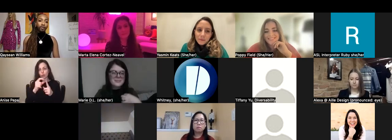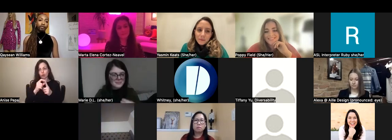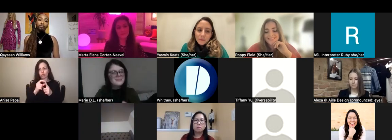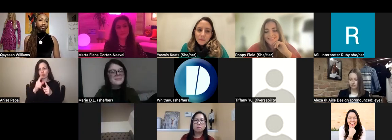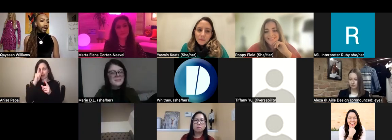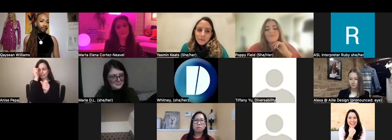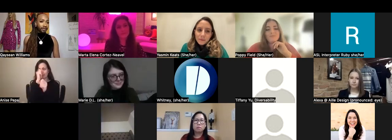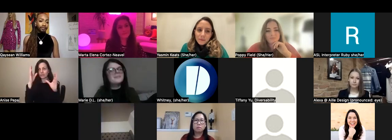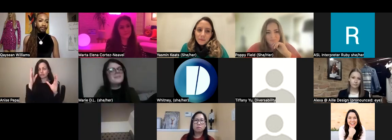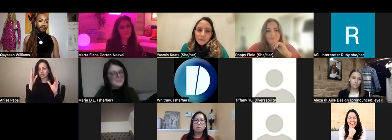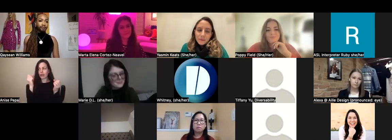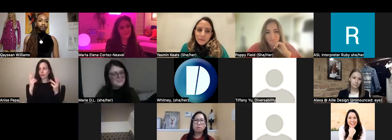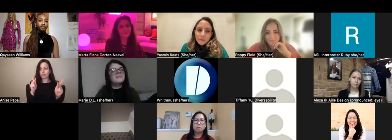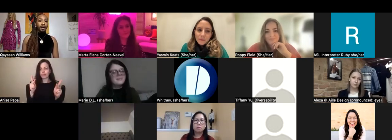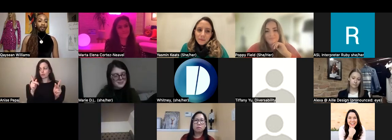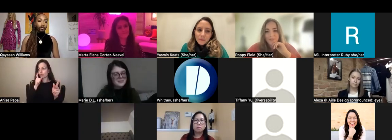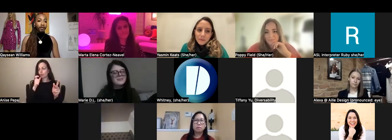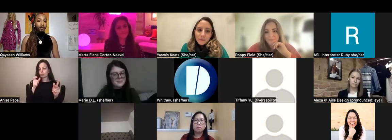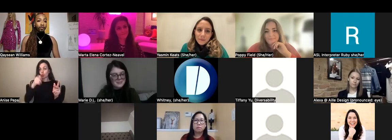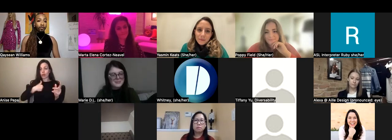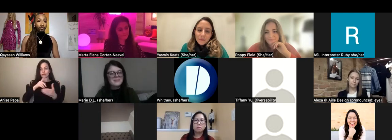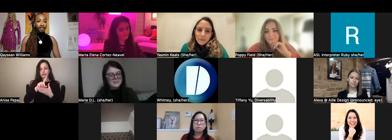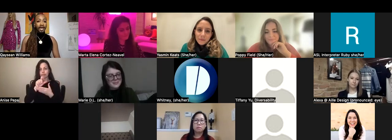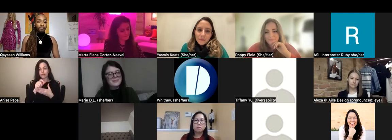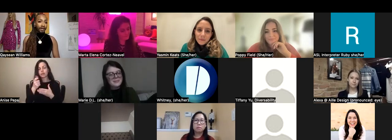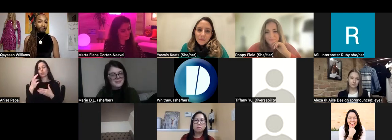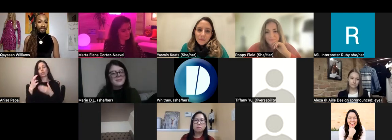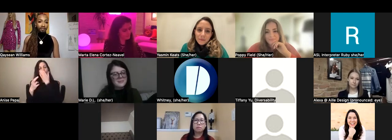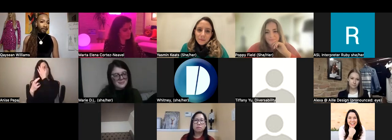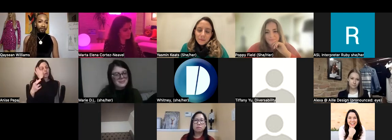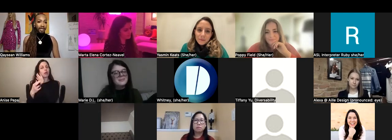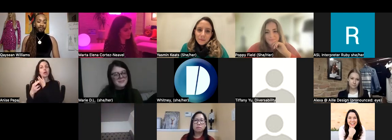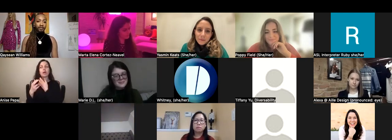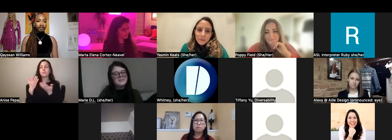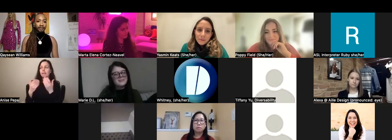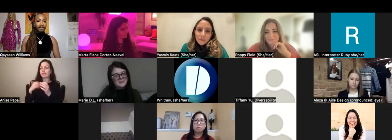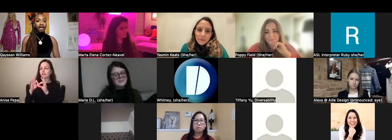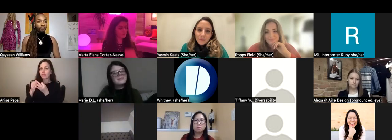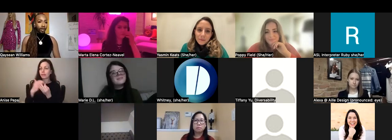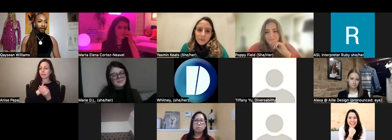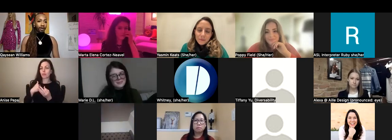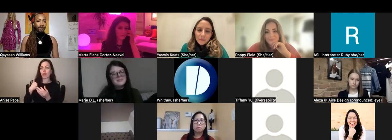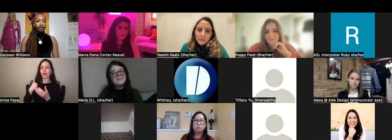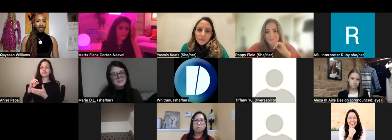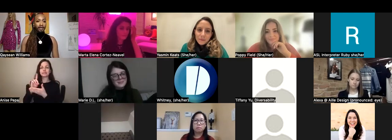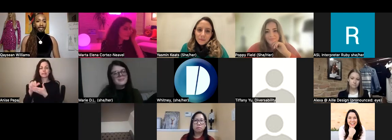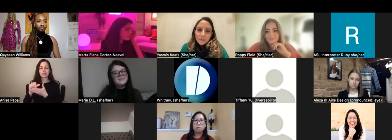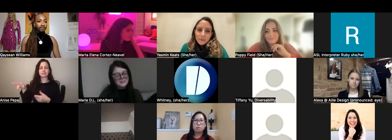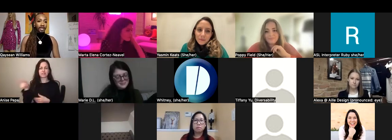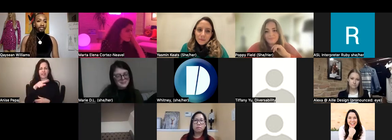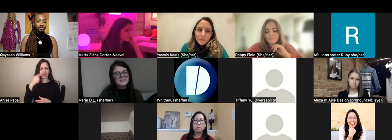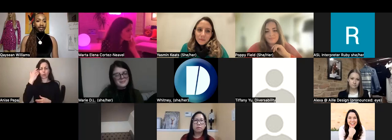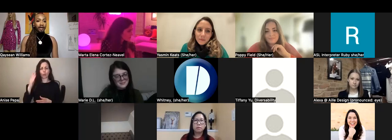the people who do not have a disability, or people who may not have it but have family members that have disabilities. They're not aware that